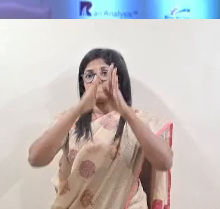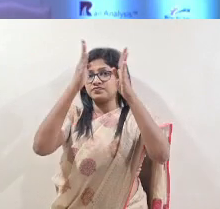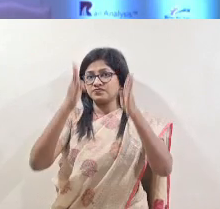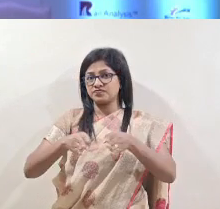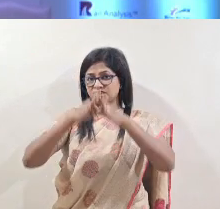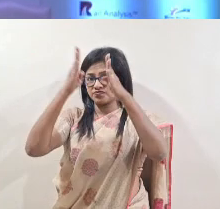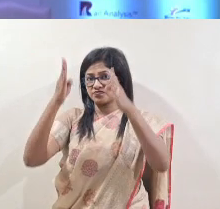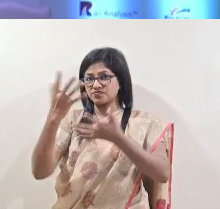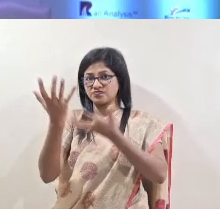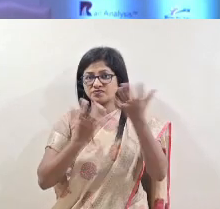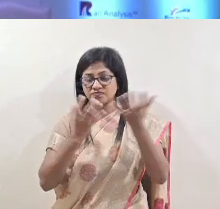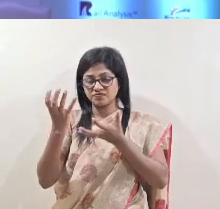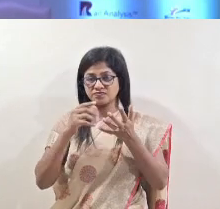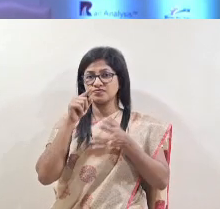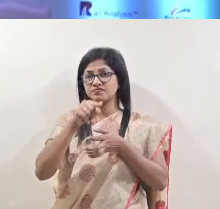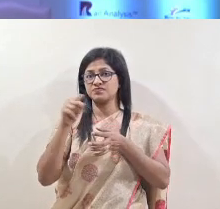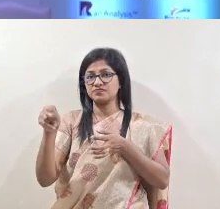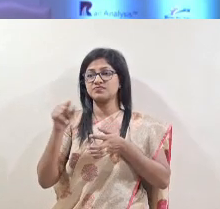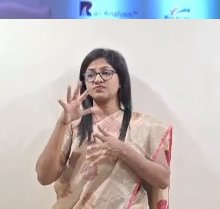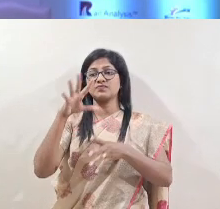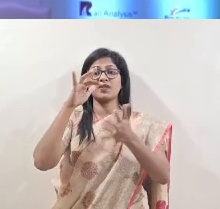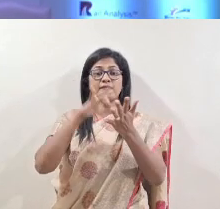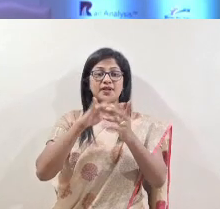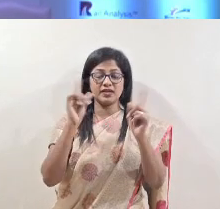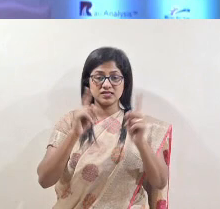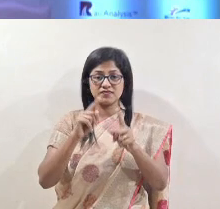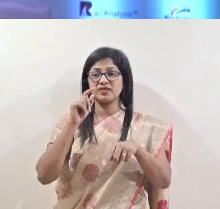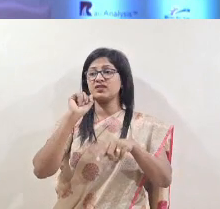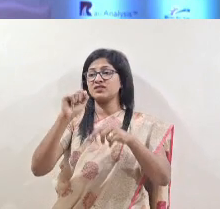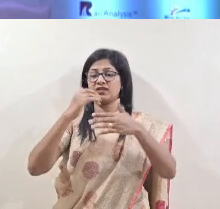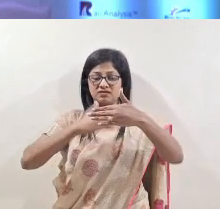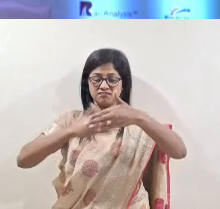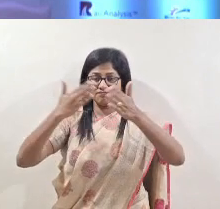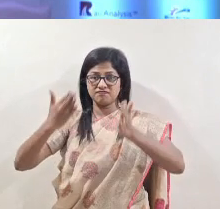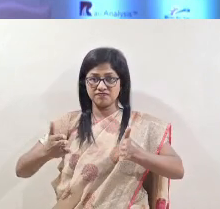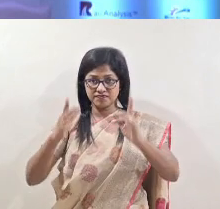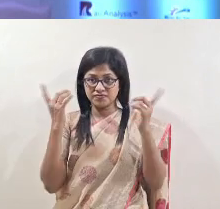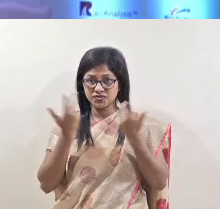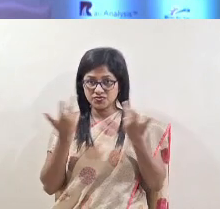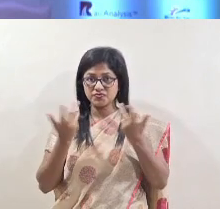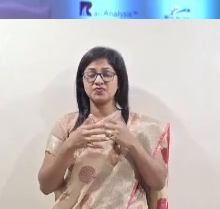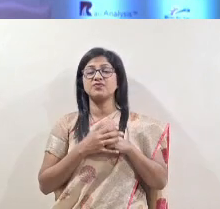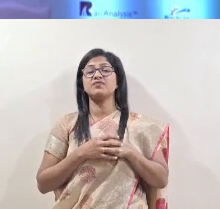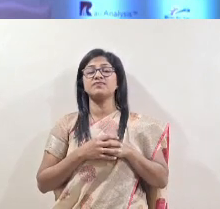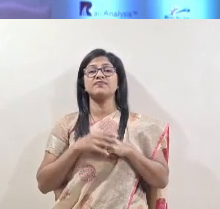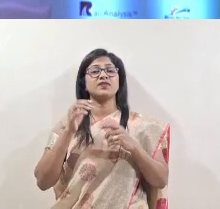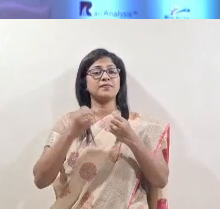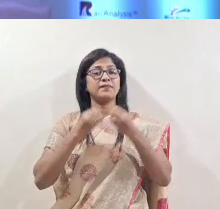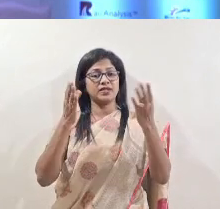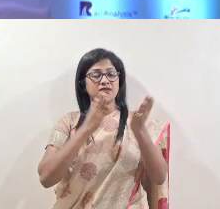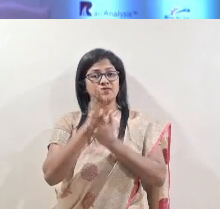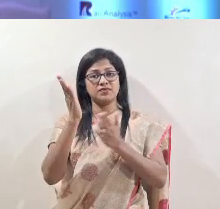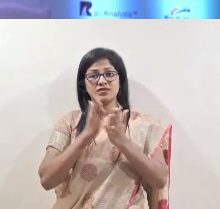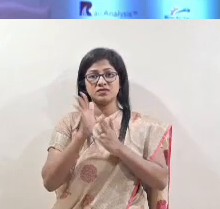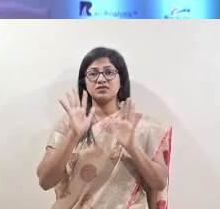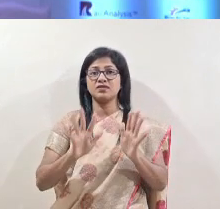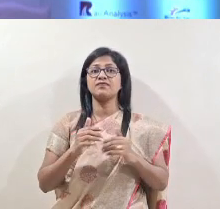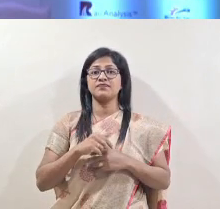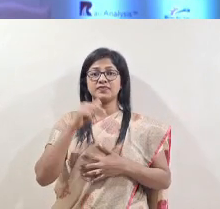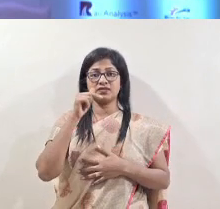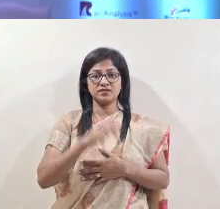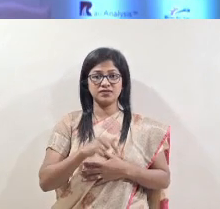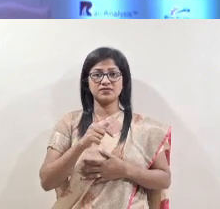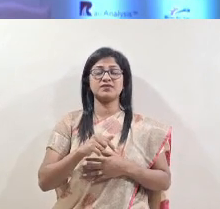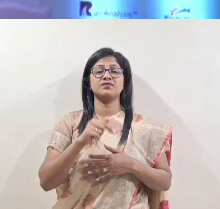shops, which where they are included, what are the dimensions, and it can be in many ways. But we have